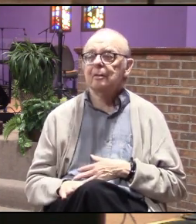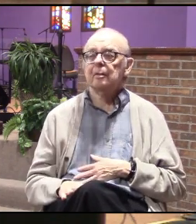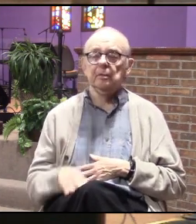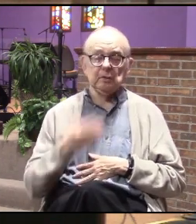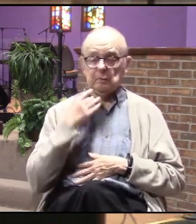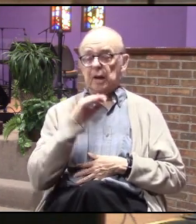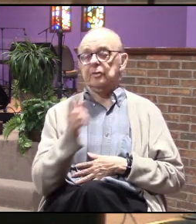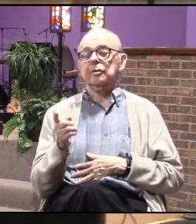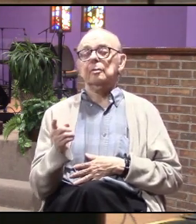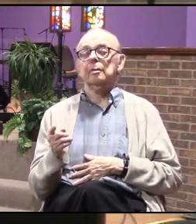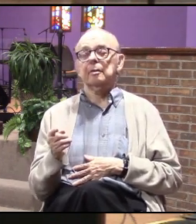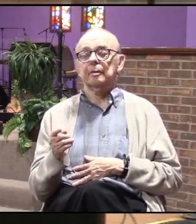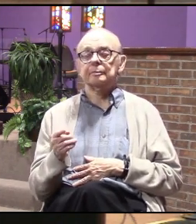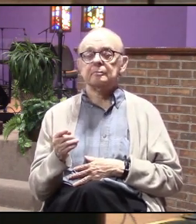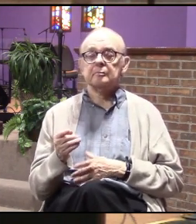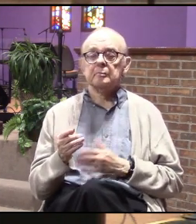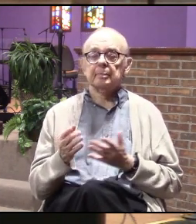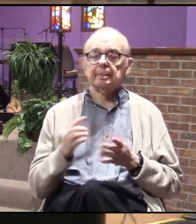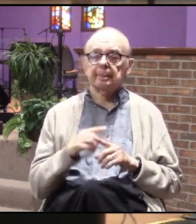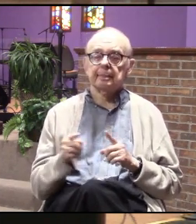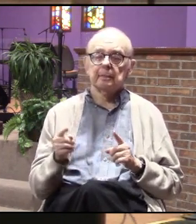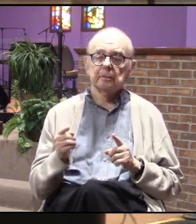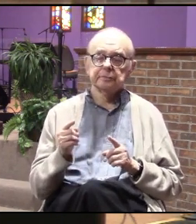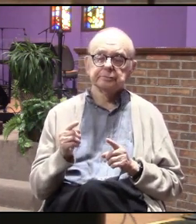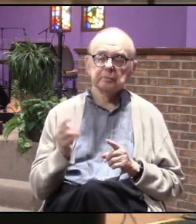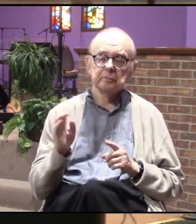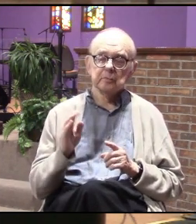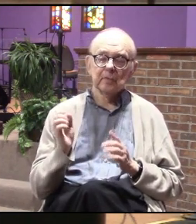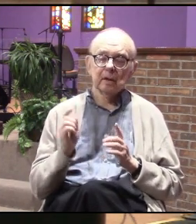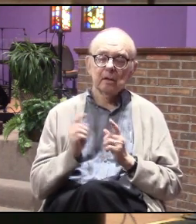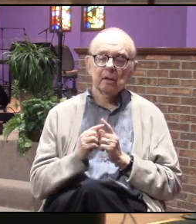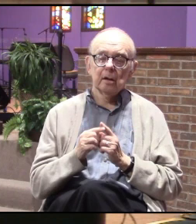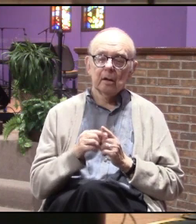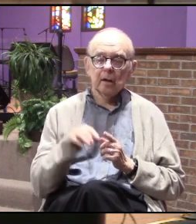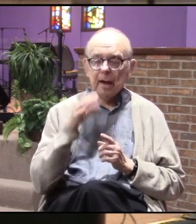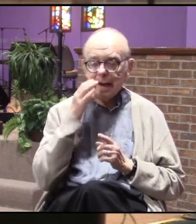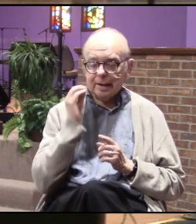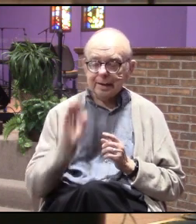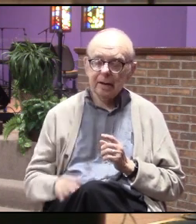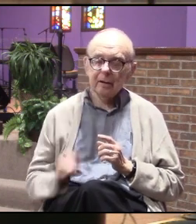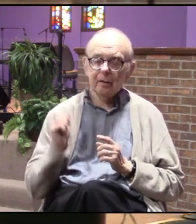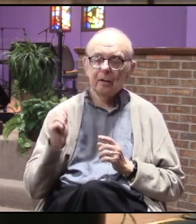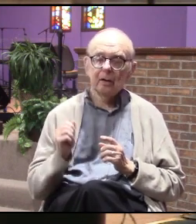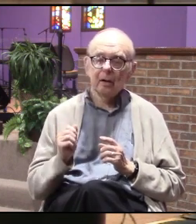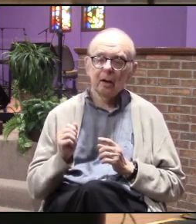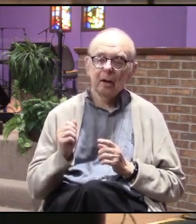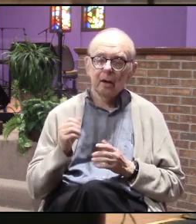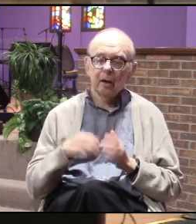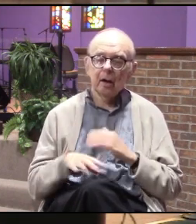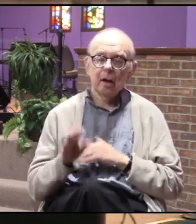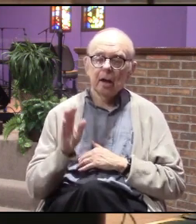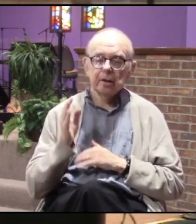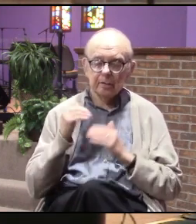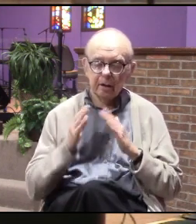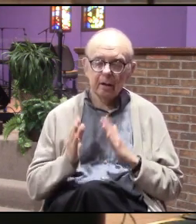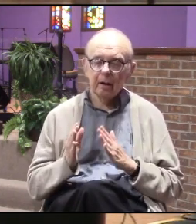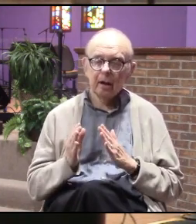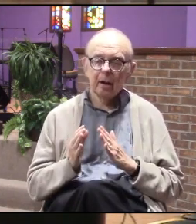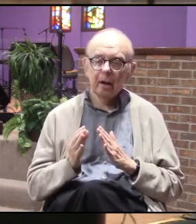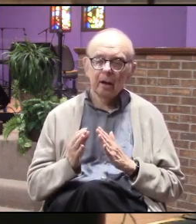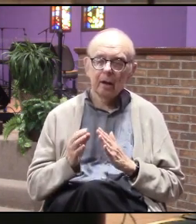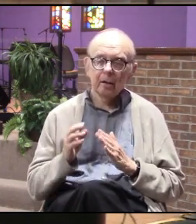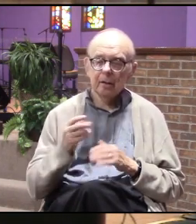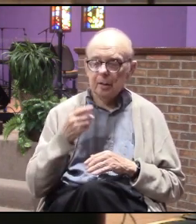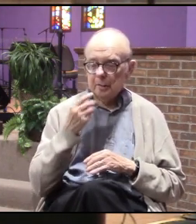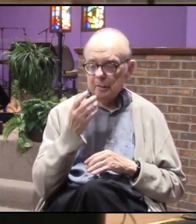I don't know about you all, but if you've ever had a cat or a dog that's gone in your house and